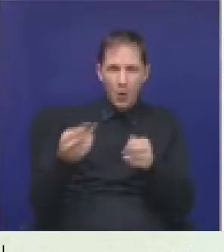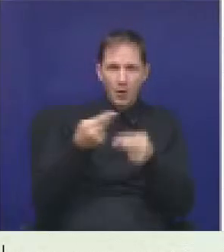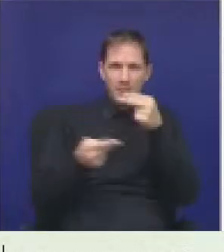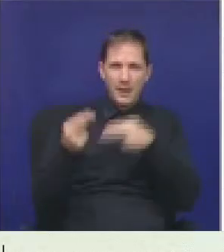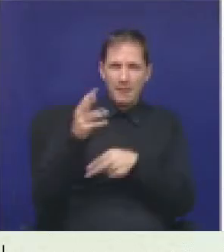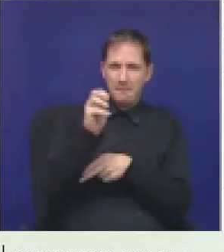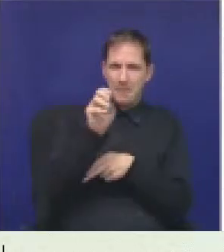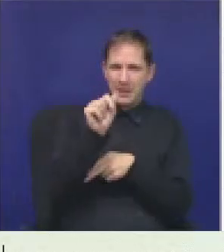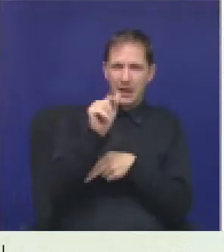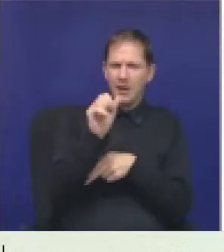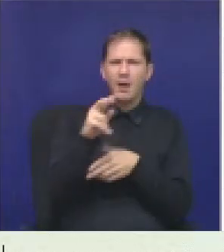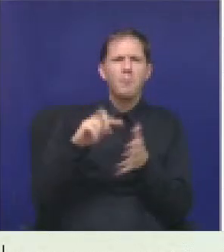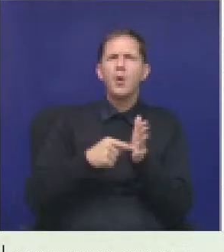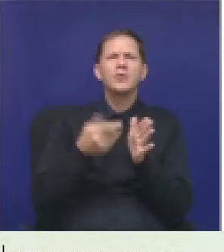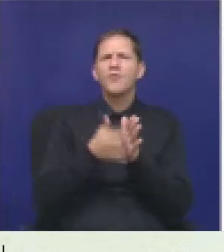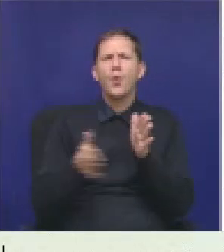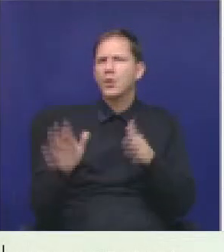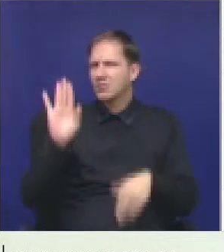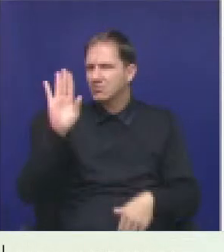order?